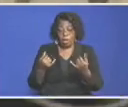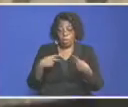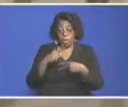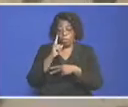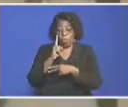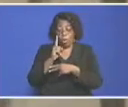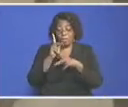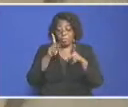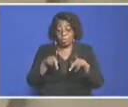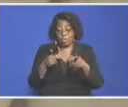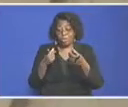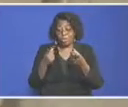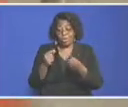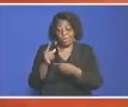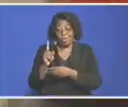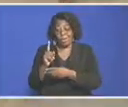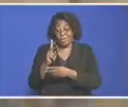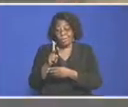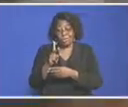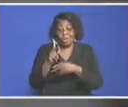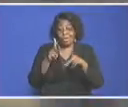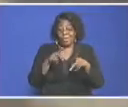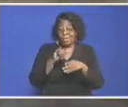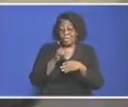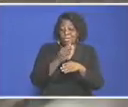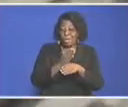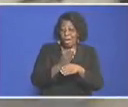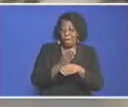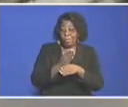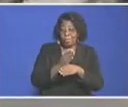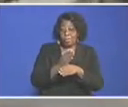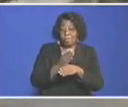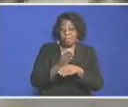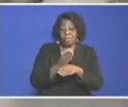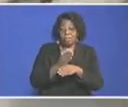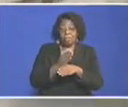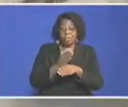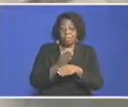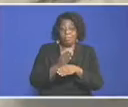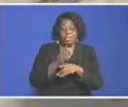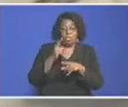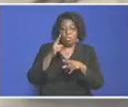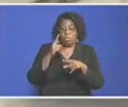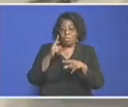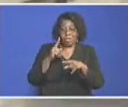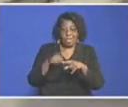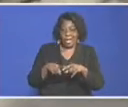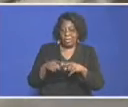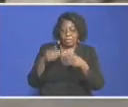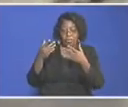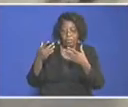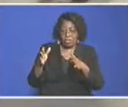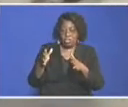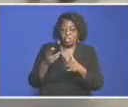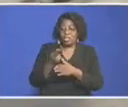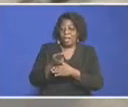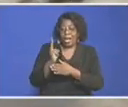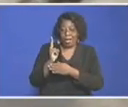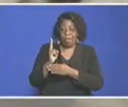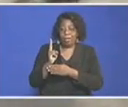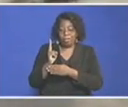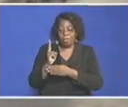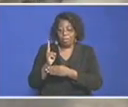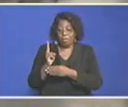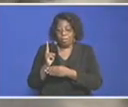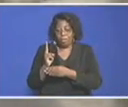person doing two and three persons' jobs, and you can't be as efficient and as effective as if you had